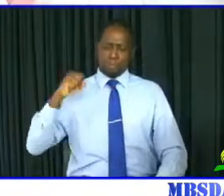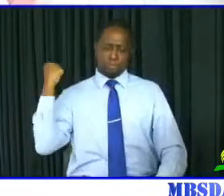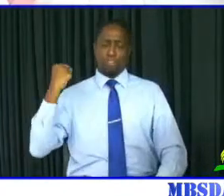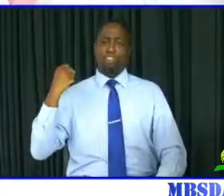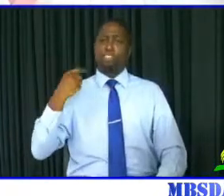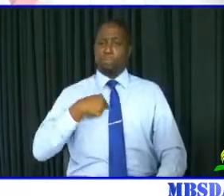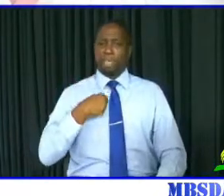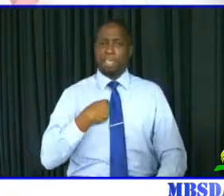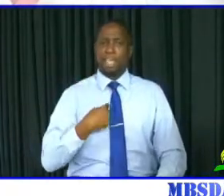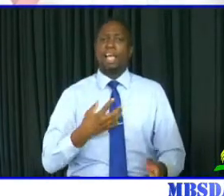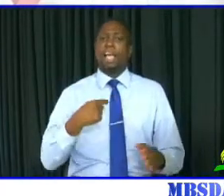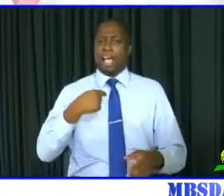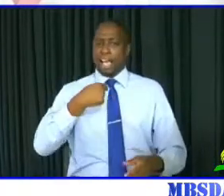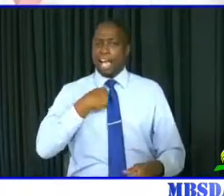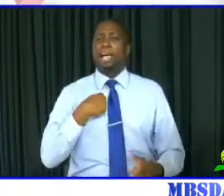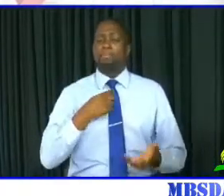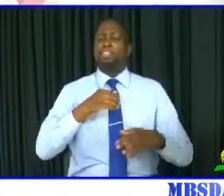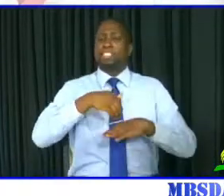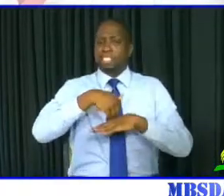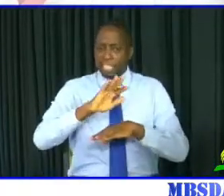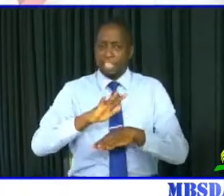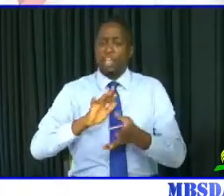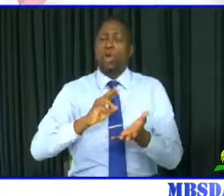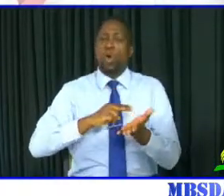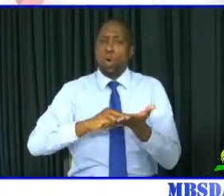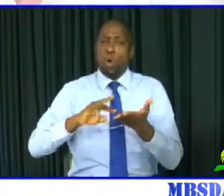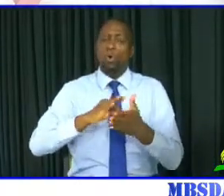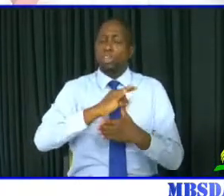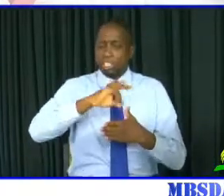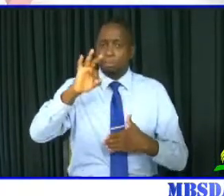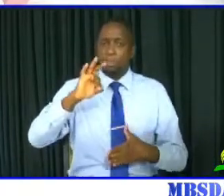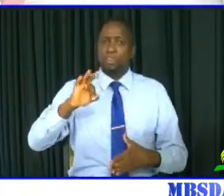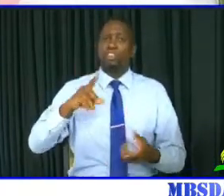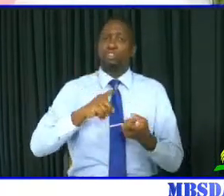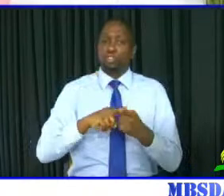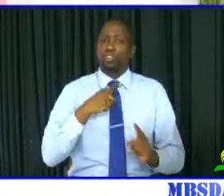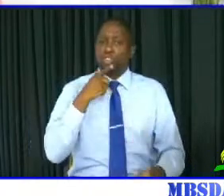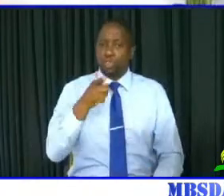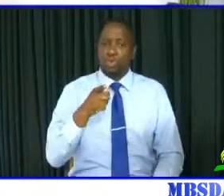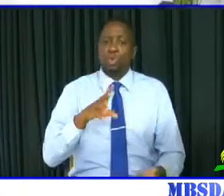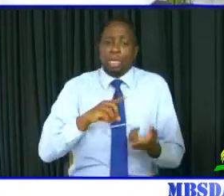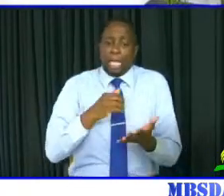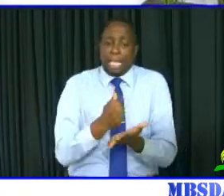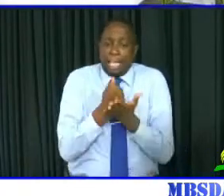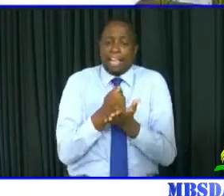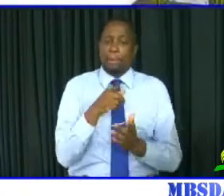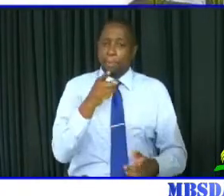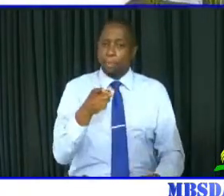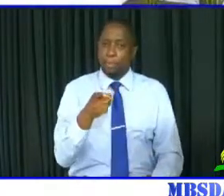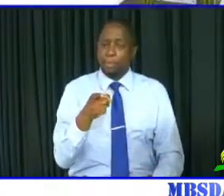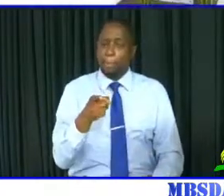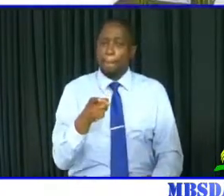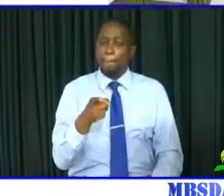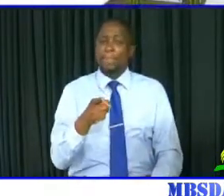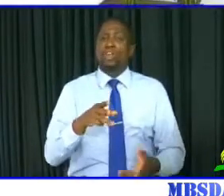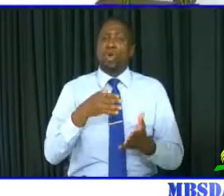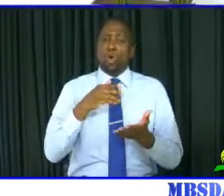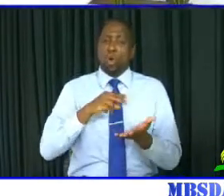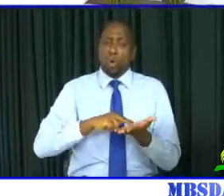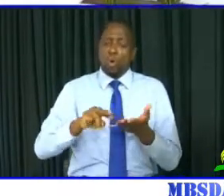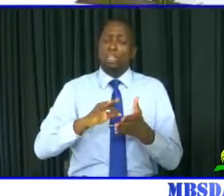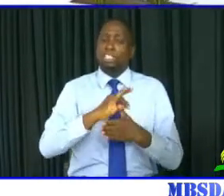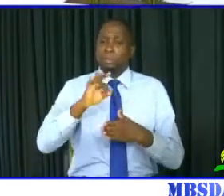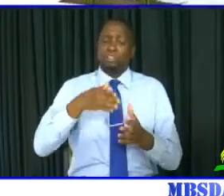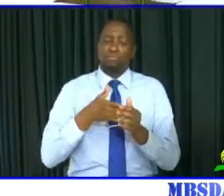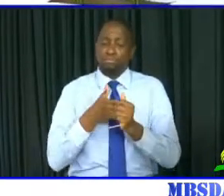come by to send you the Holy Spirit. Because the Holy Spirit will help you. The Holy Spirit will guide you.